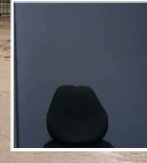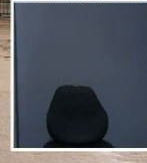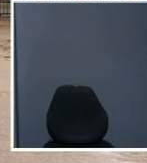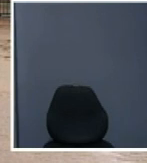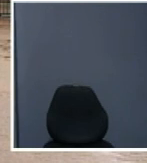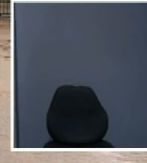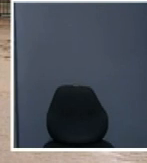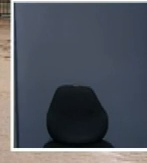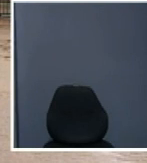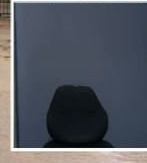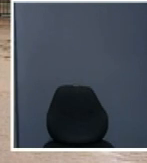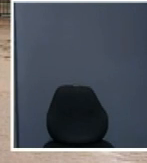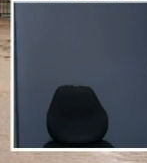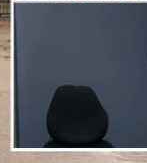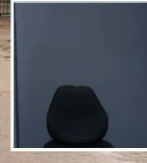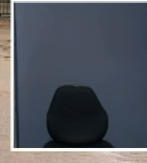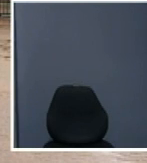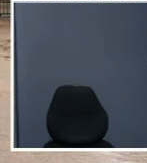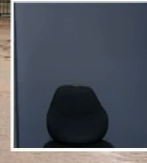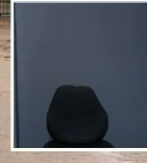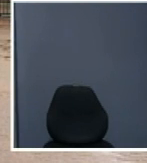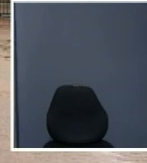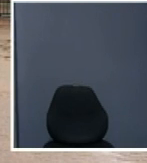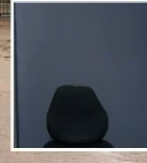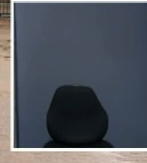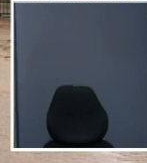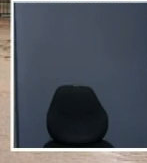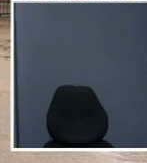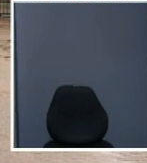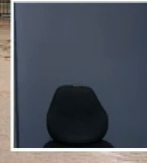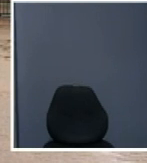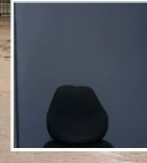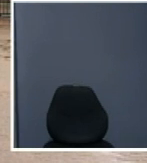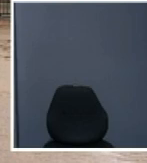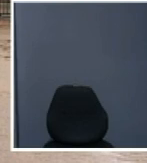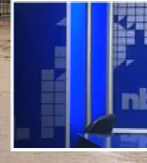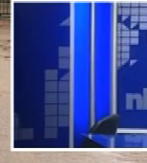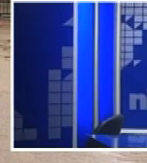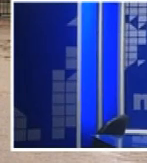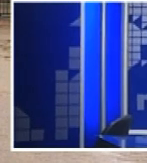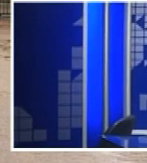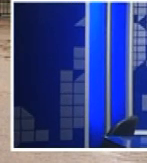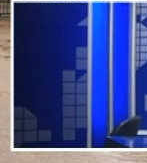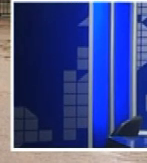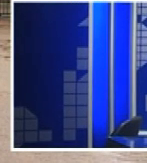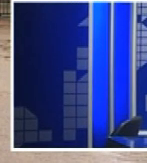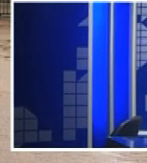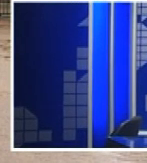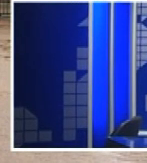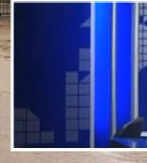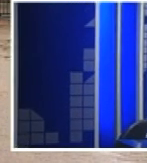Okay, we have to keep it short, to the point. Yeah. So the next program is on Saturday, but I'm going to speak